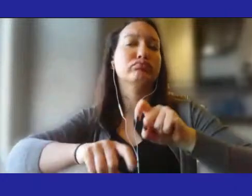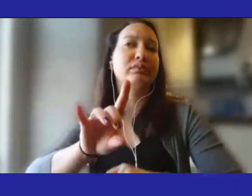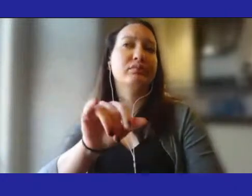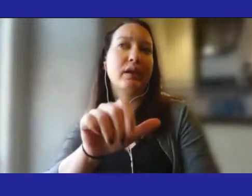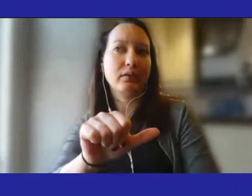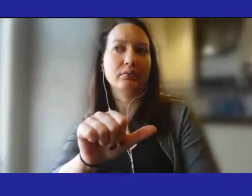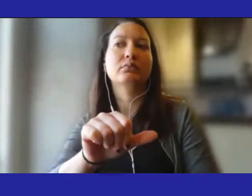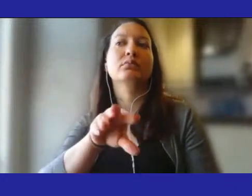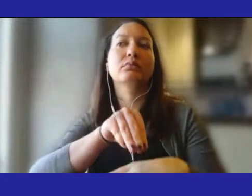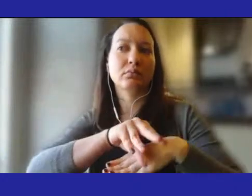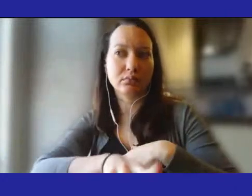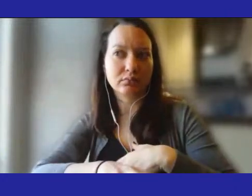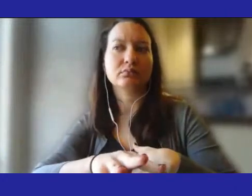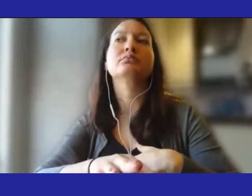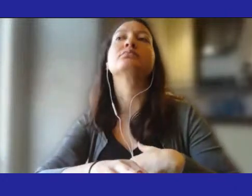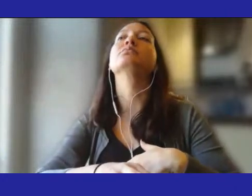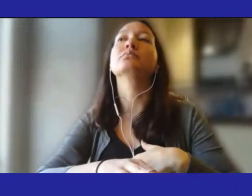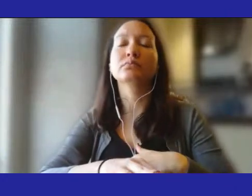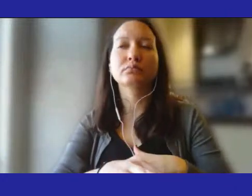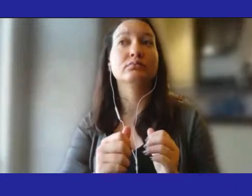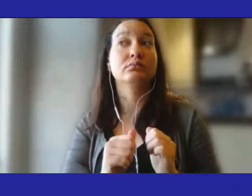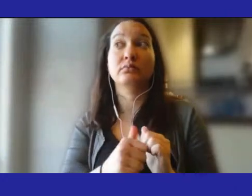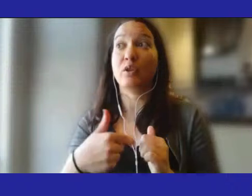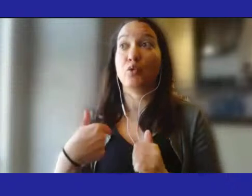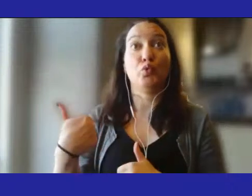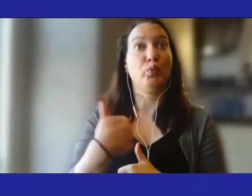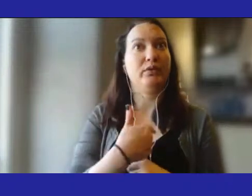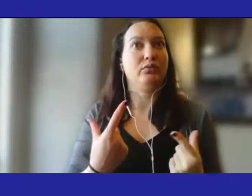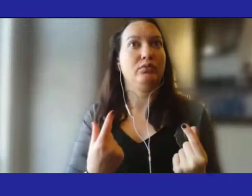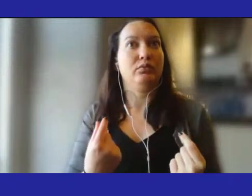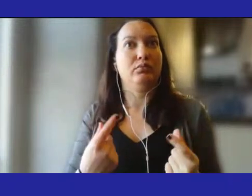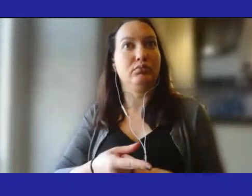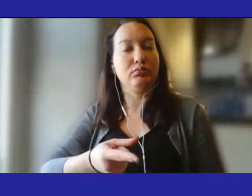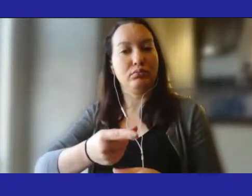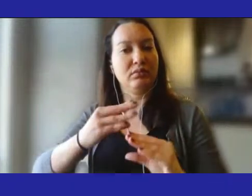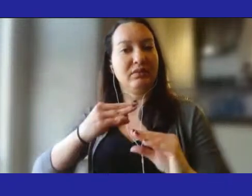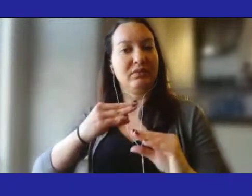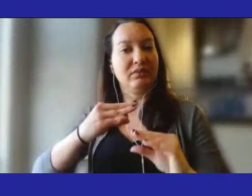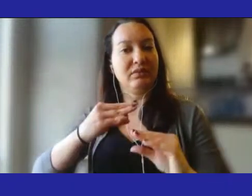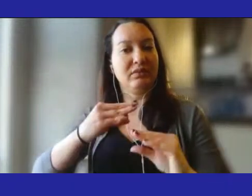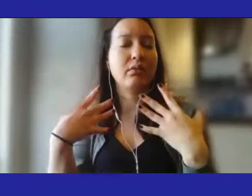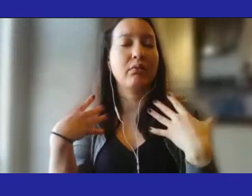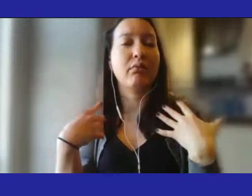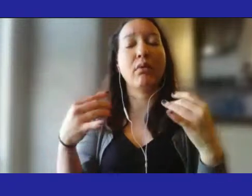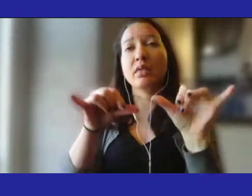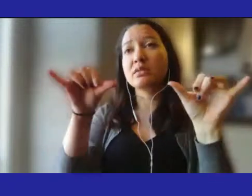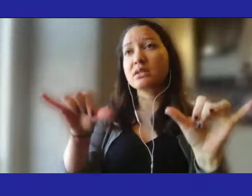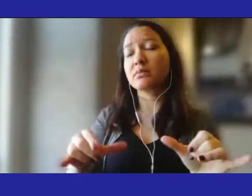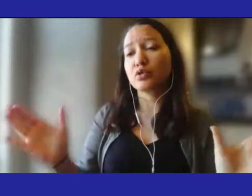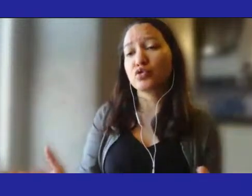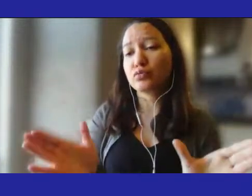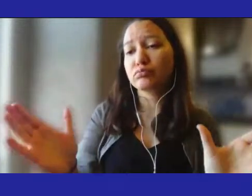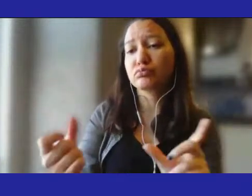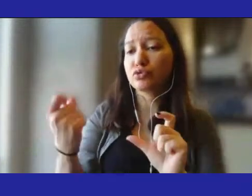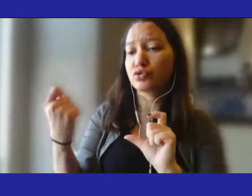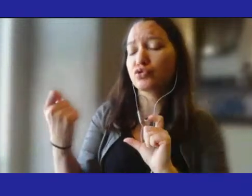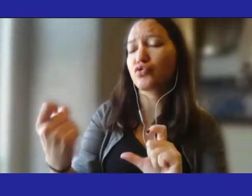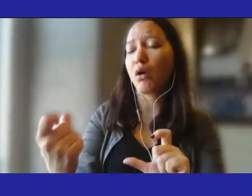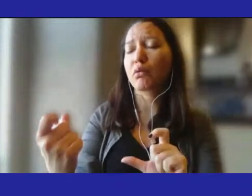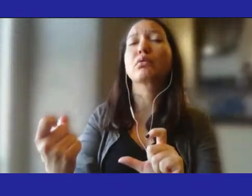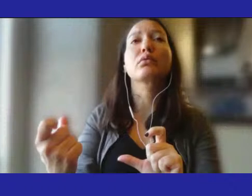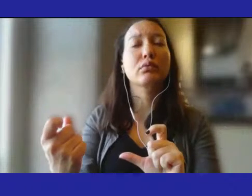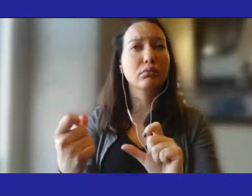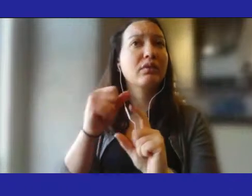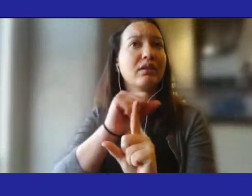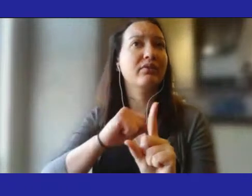to how we are doing corrective action within the health system to foster a stronger environment